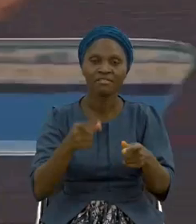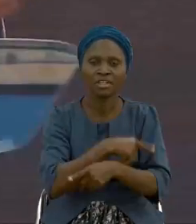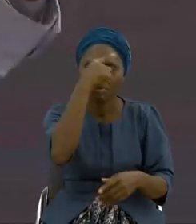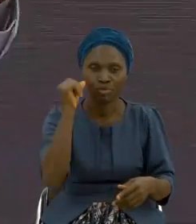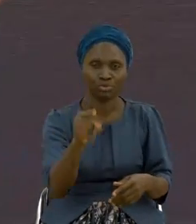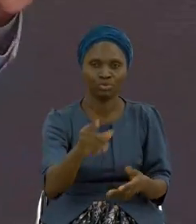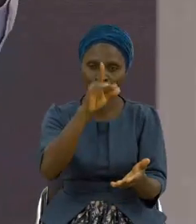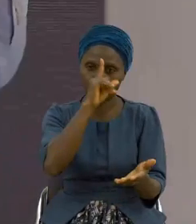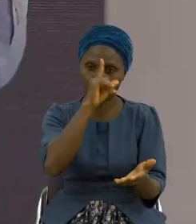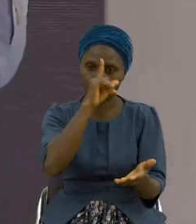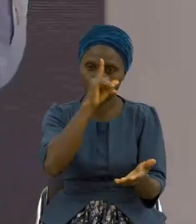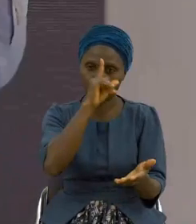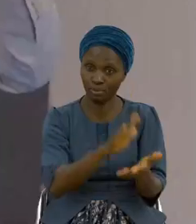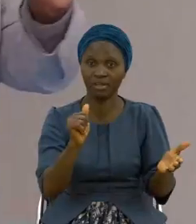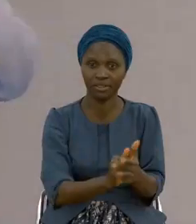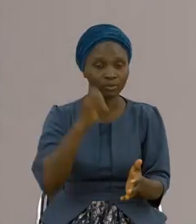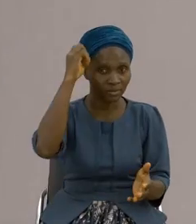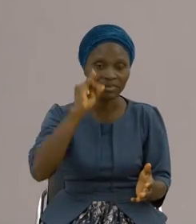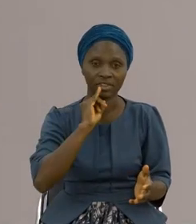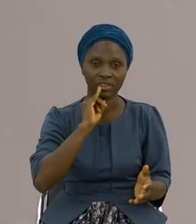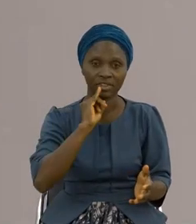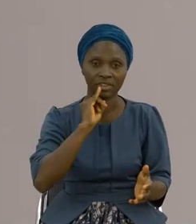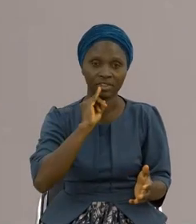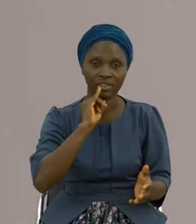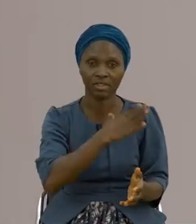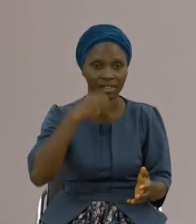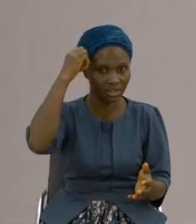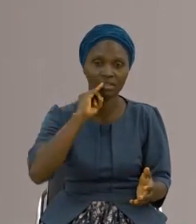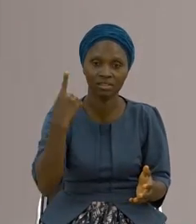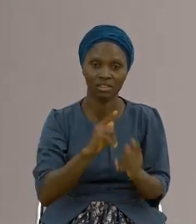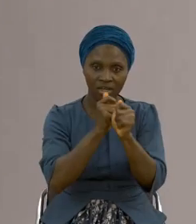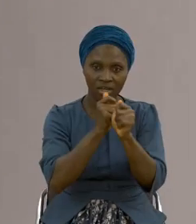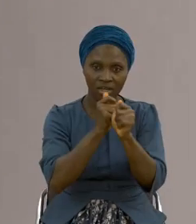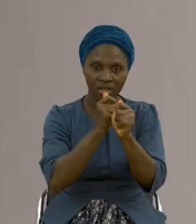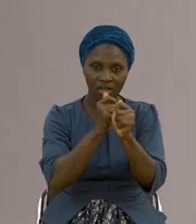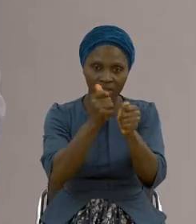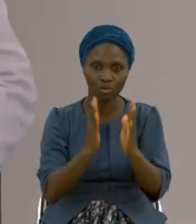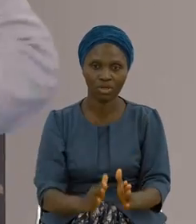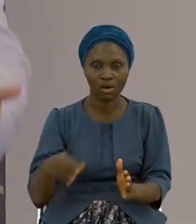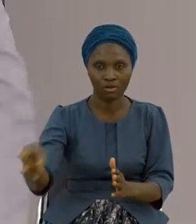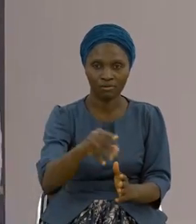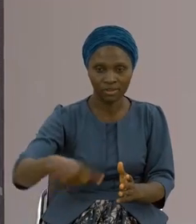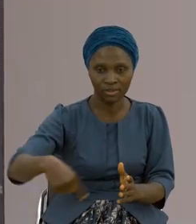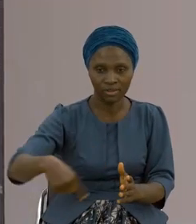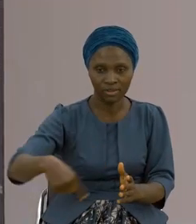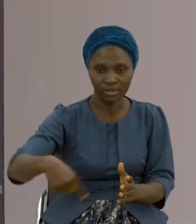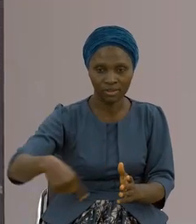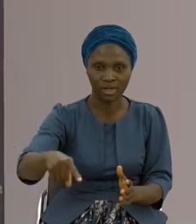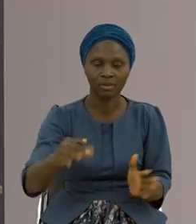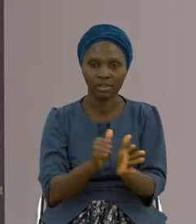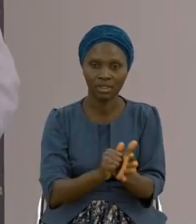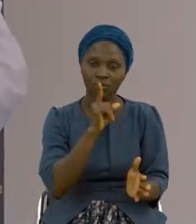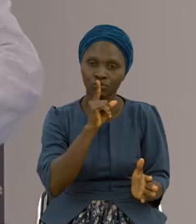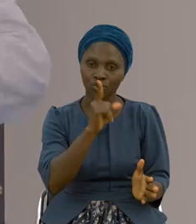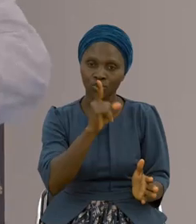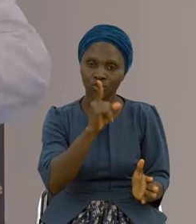he is a rewarder of them that diligently seek him